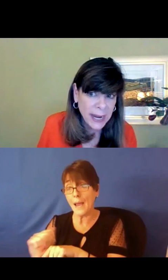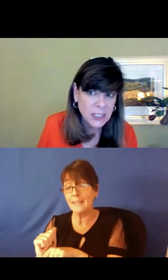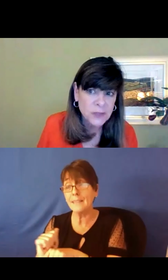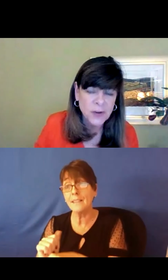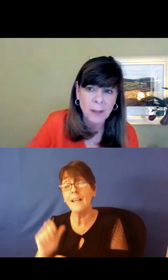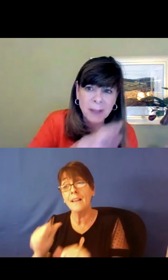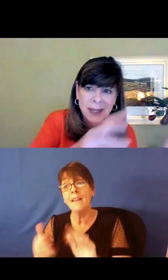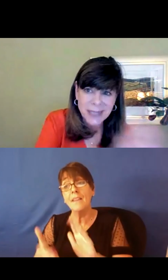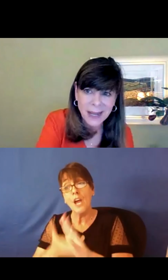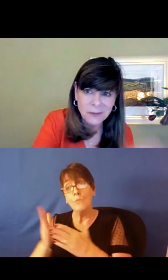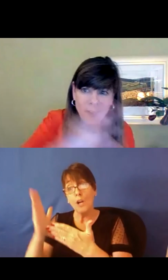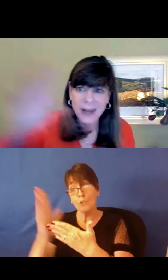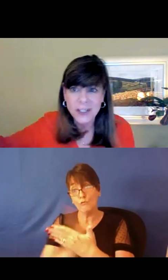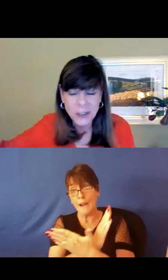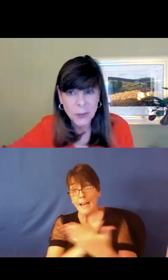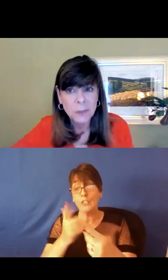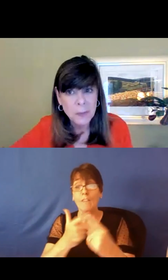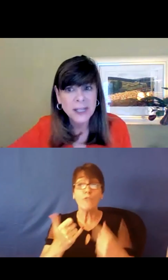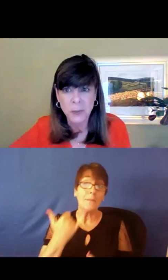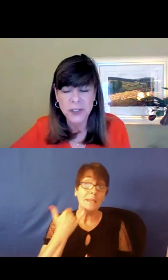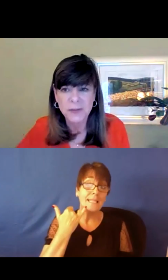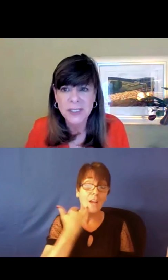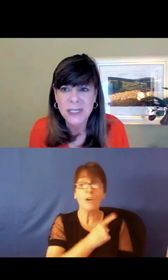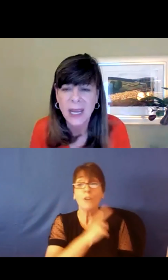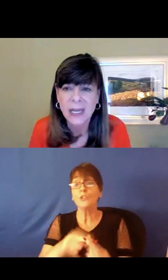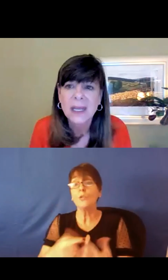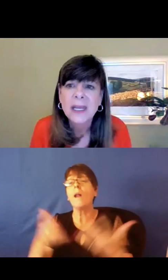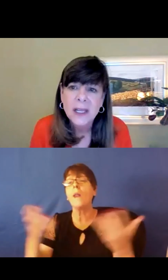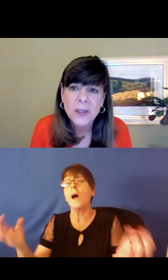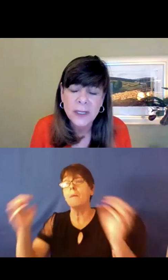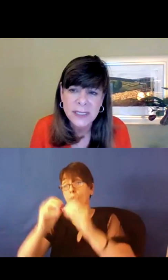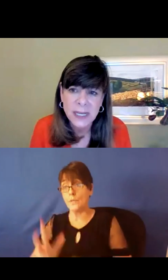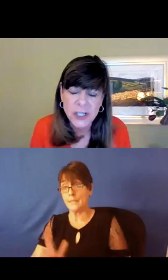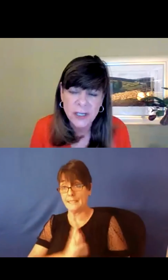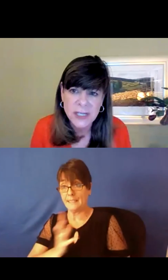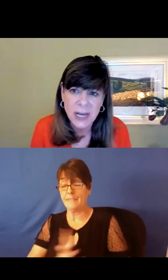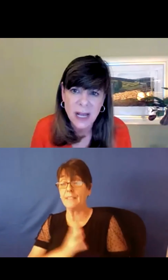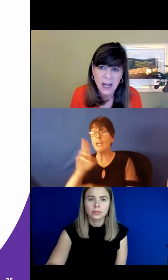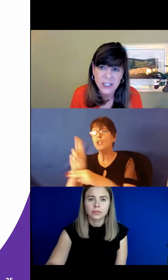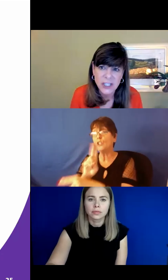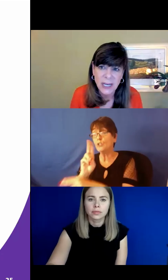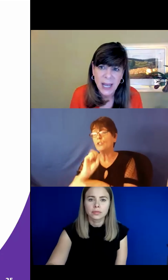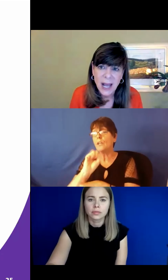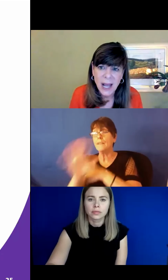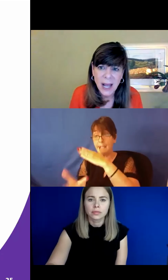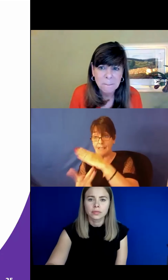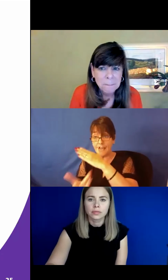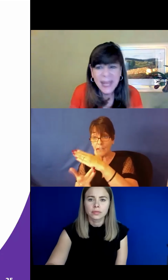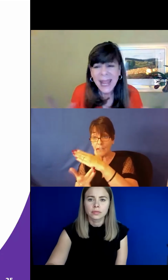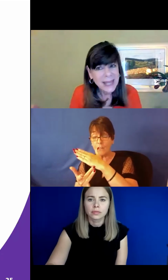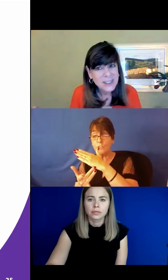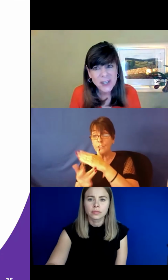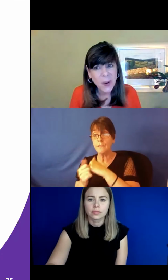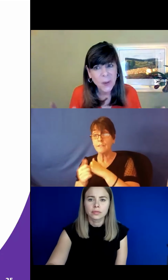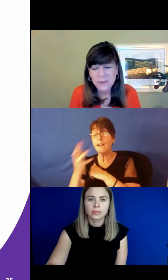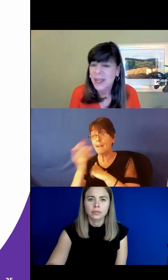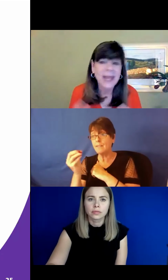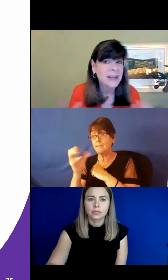the range from telephonic to much more sophisticated utilization of technology.